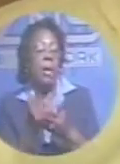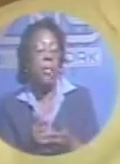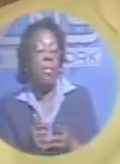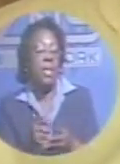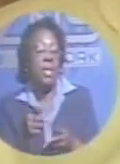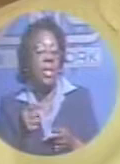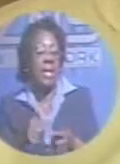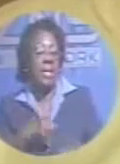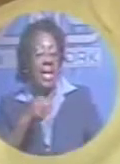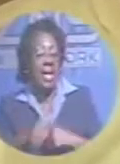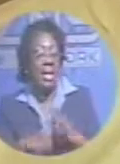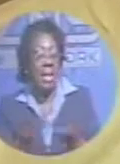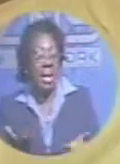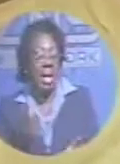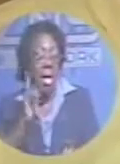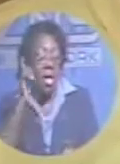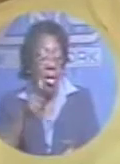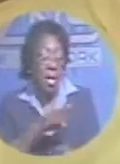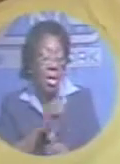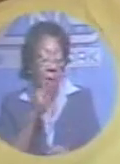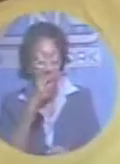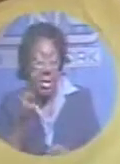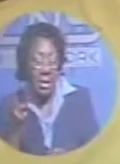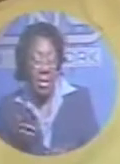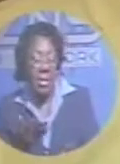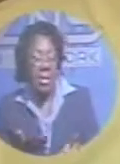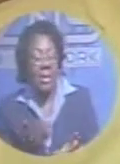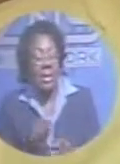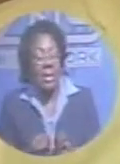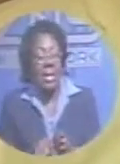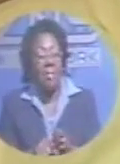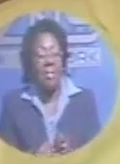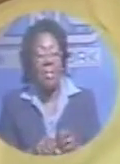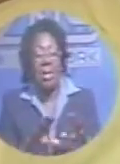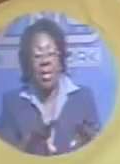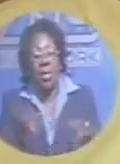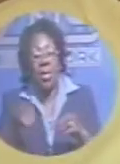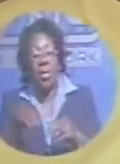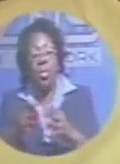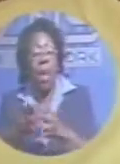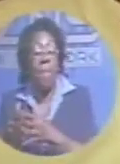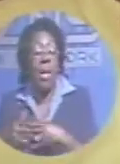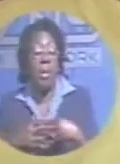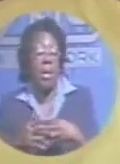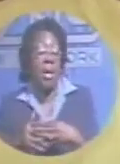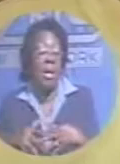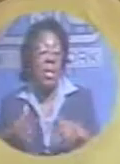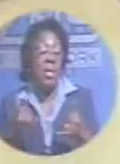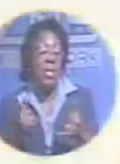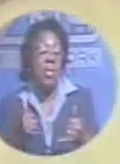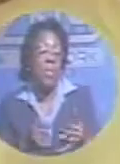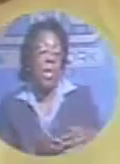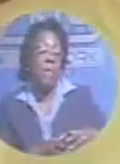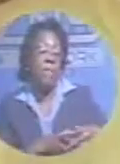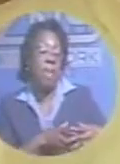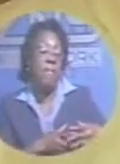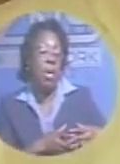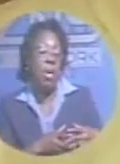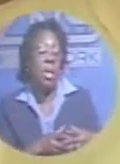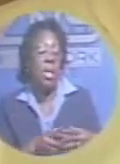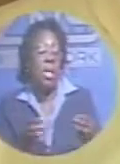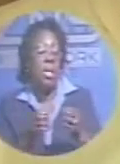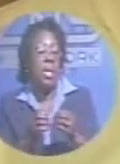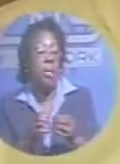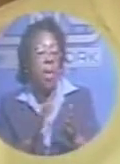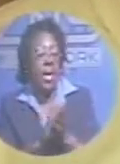someone look at them and to see them and say, hey, this might be worth somebody coming and taking a look at this youngster or something here in the Bahamas. And we're excited to